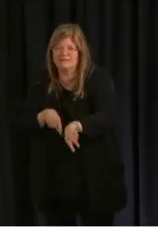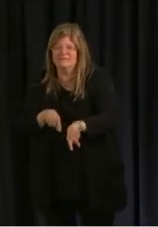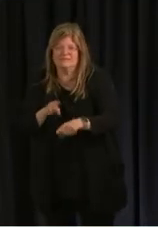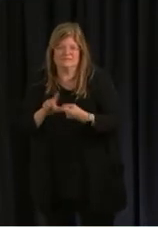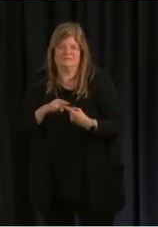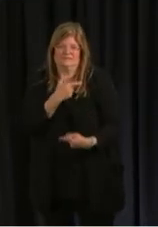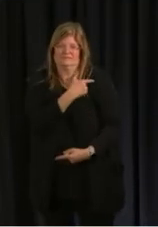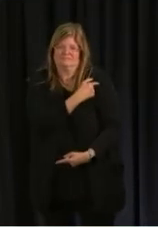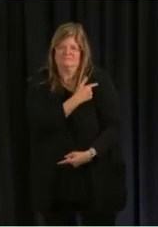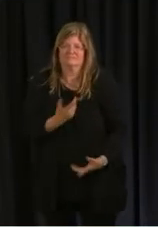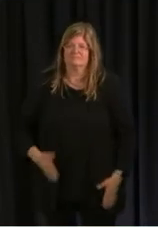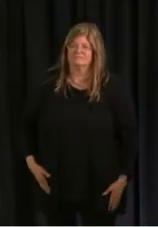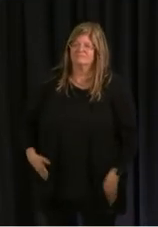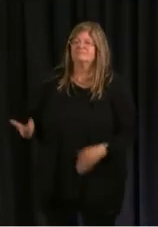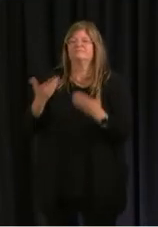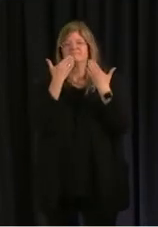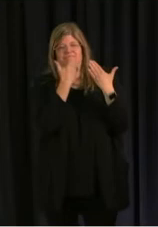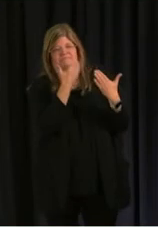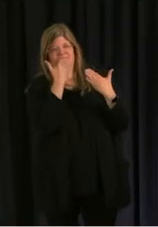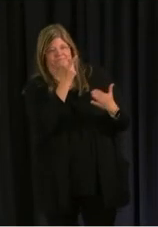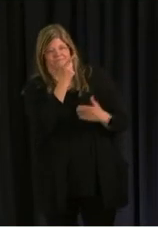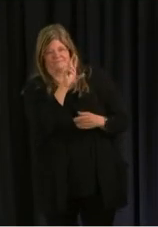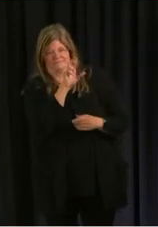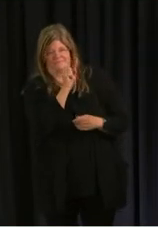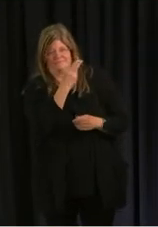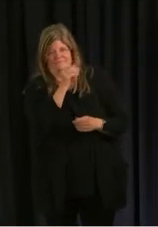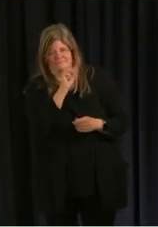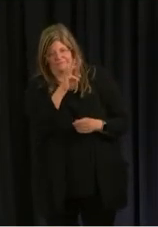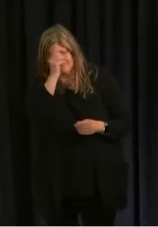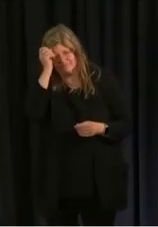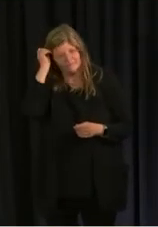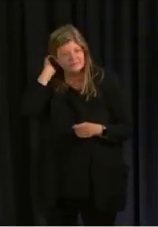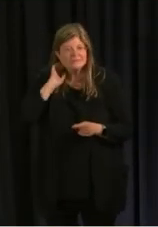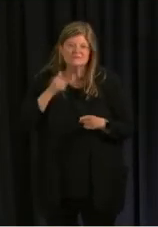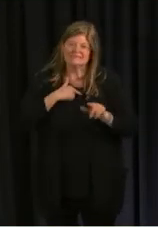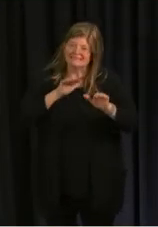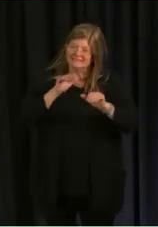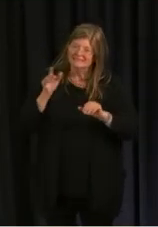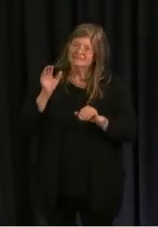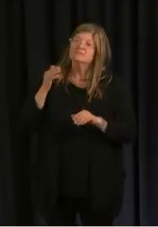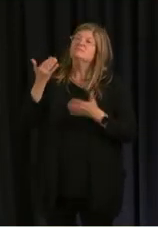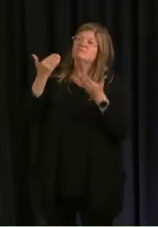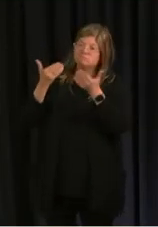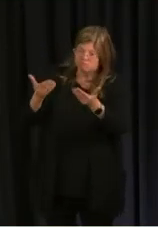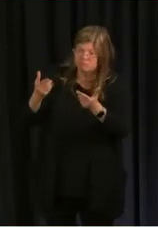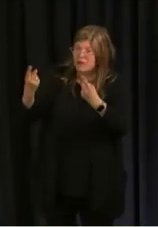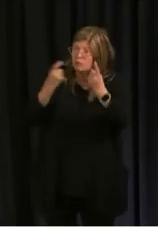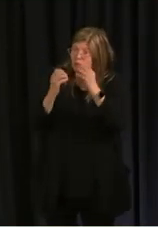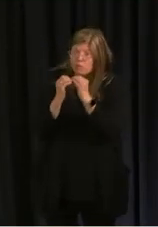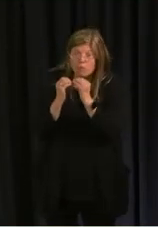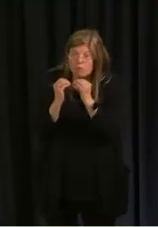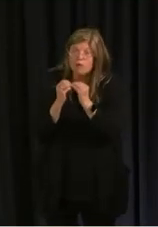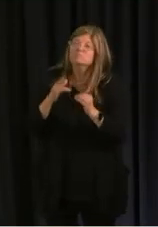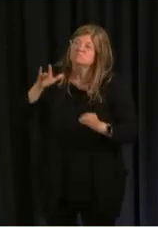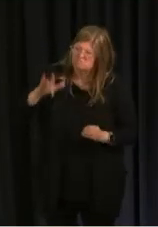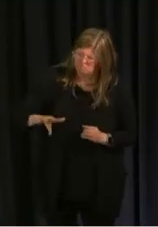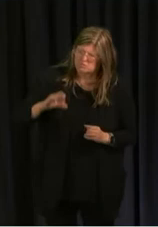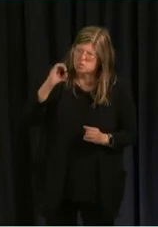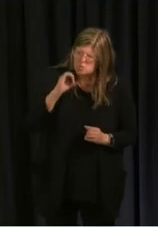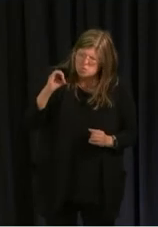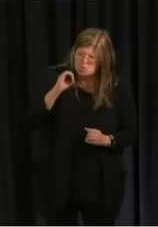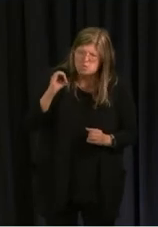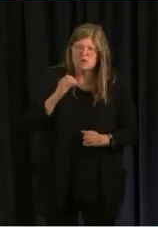Thank you, Dr. Shaw. Again, just want to remind everyone, for your questions, you can press 0 now for joining us by phone, or ask